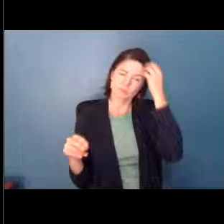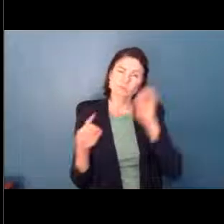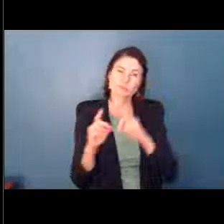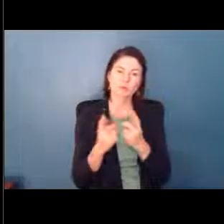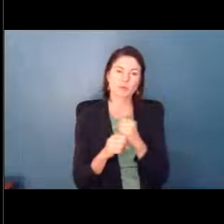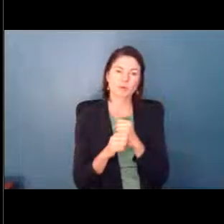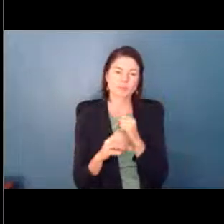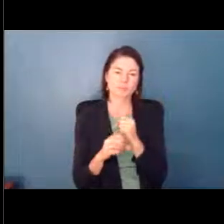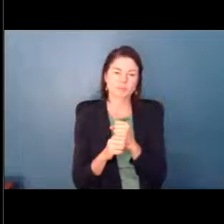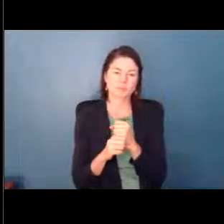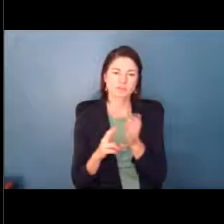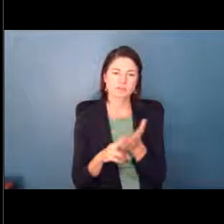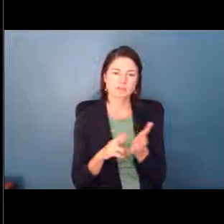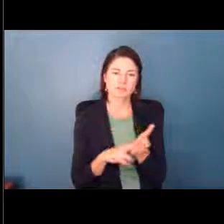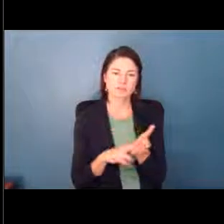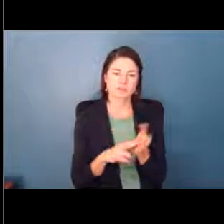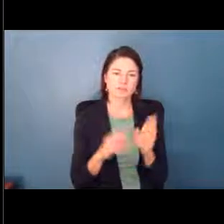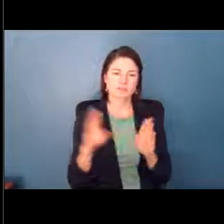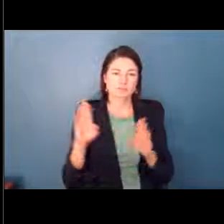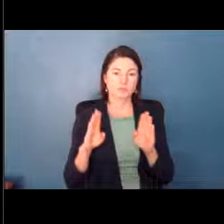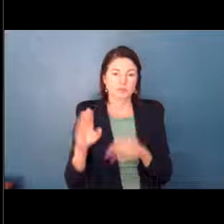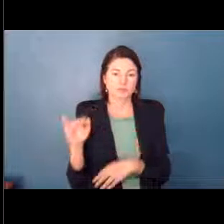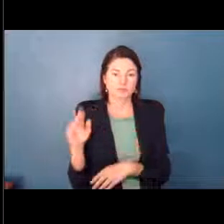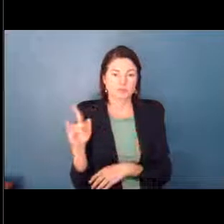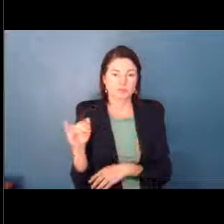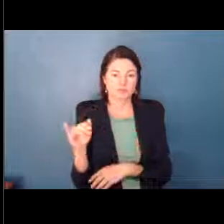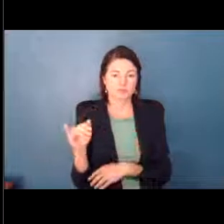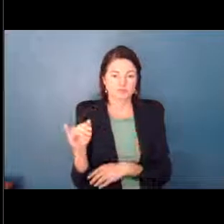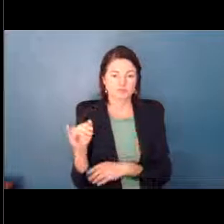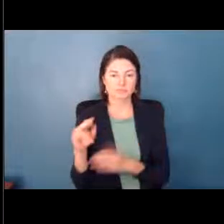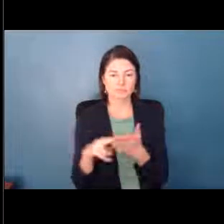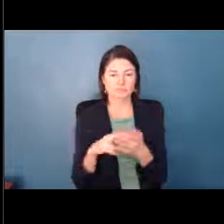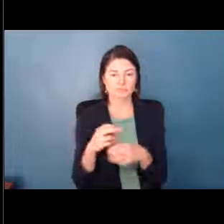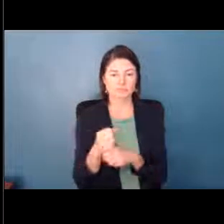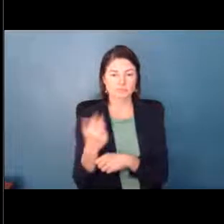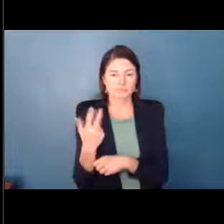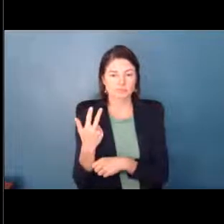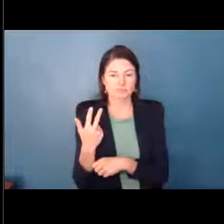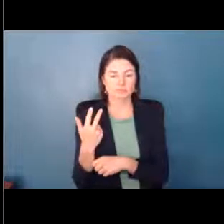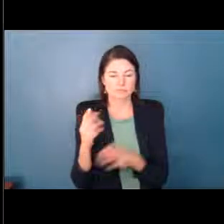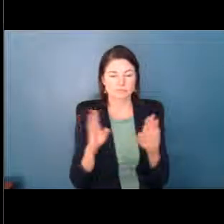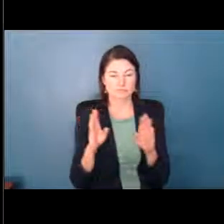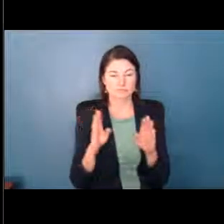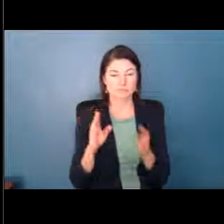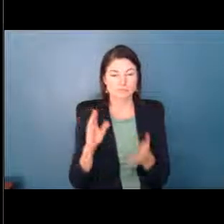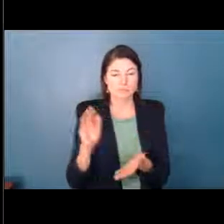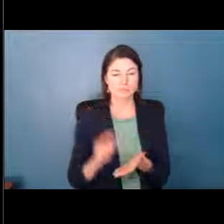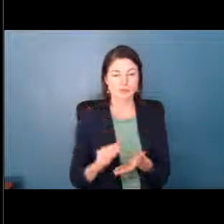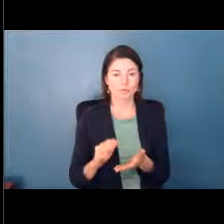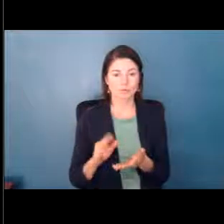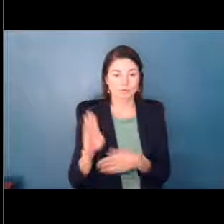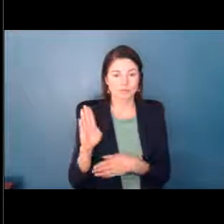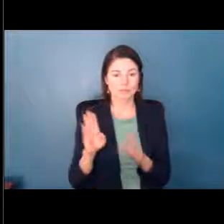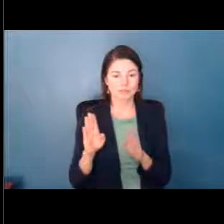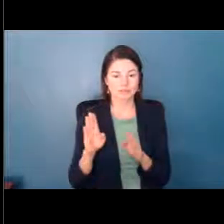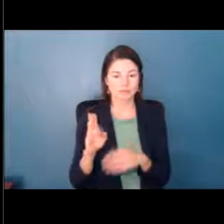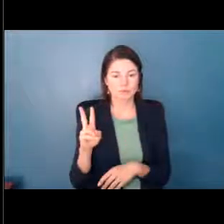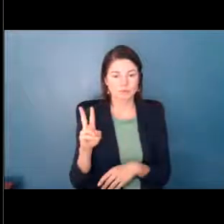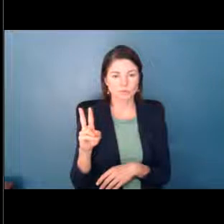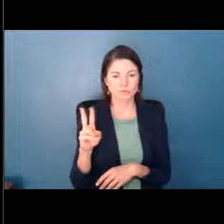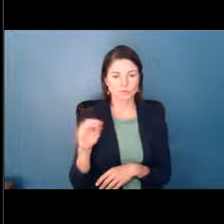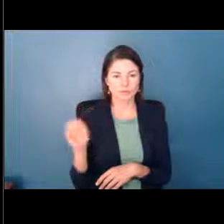held a bid opening in July, and the contract received 3 bids, of which the lowest bid was 2% above